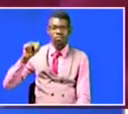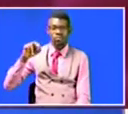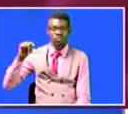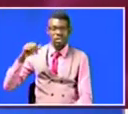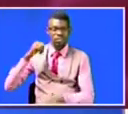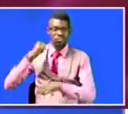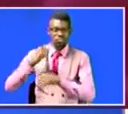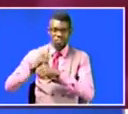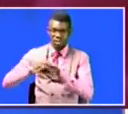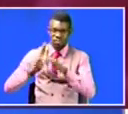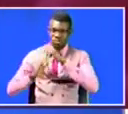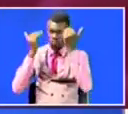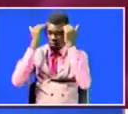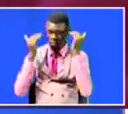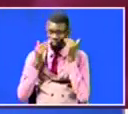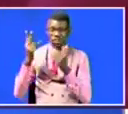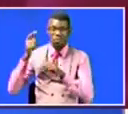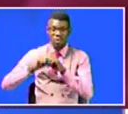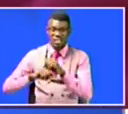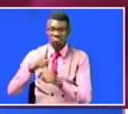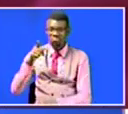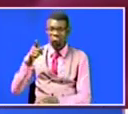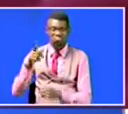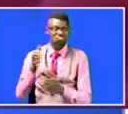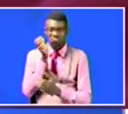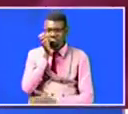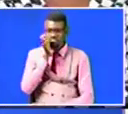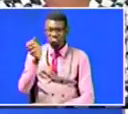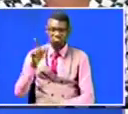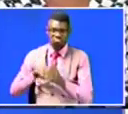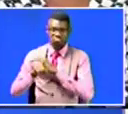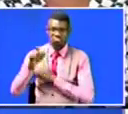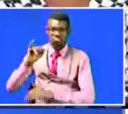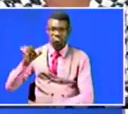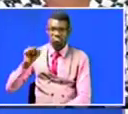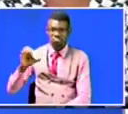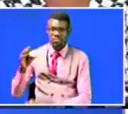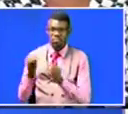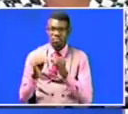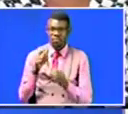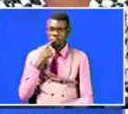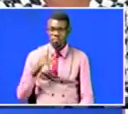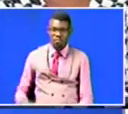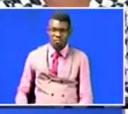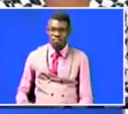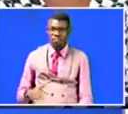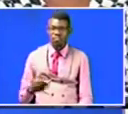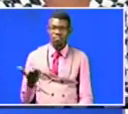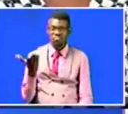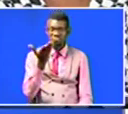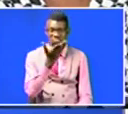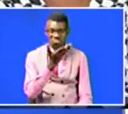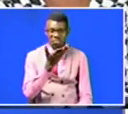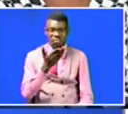occasions, Ojwang declined to appear before the JSC, for among other reasons, alleged grudges against him from some